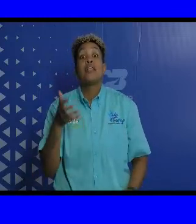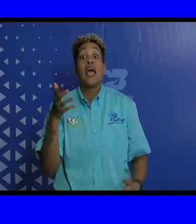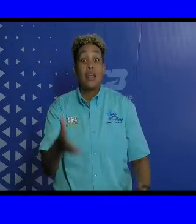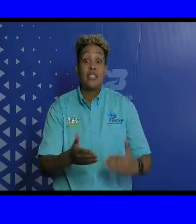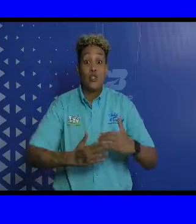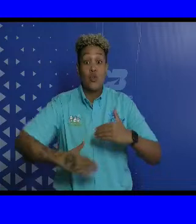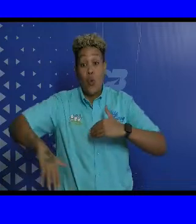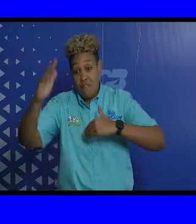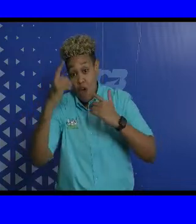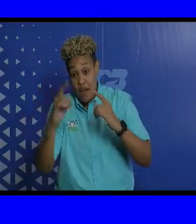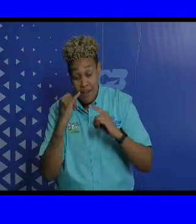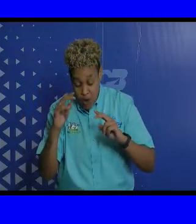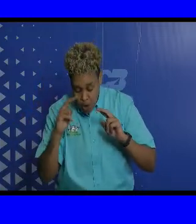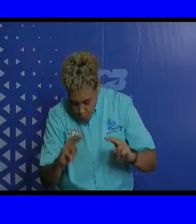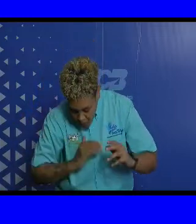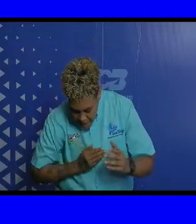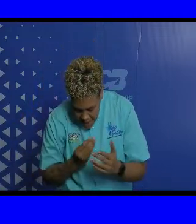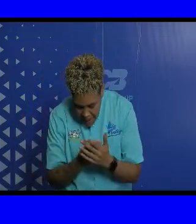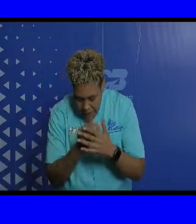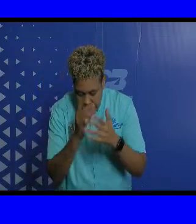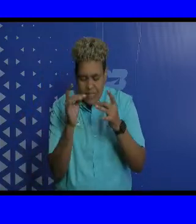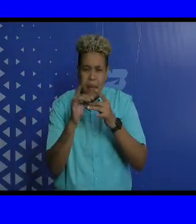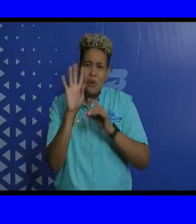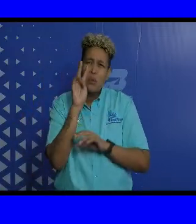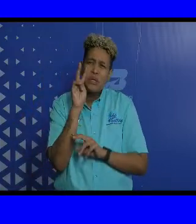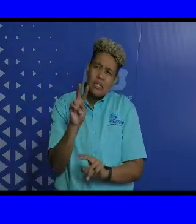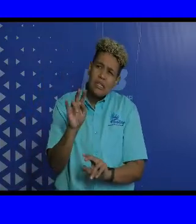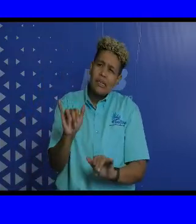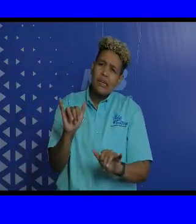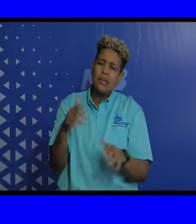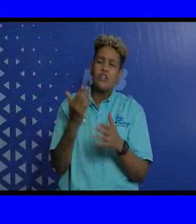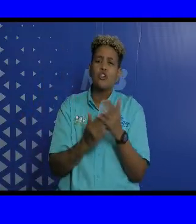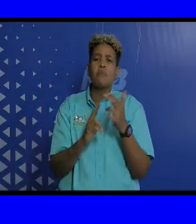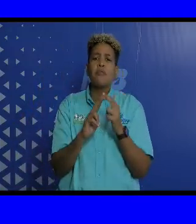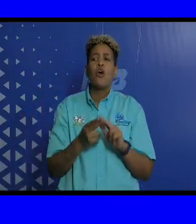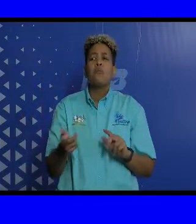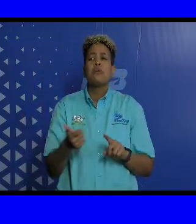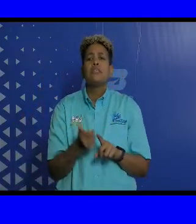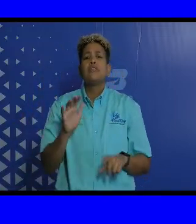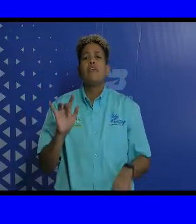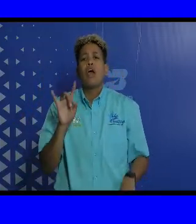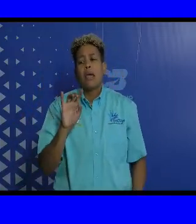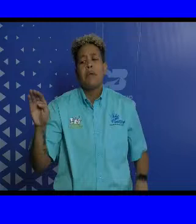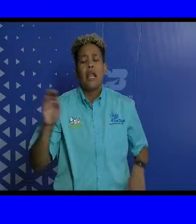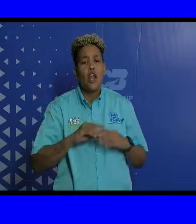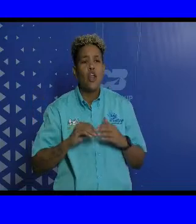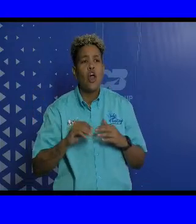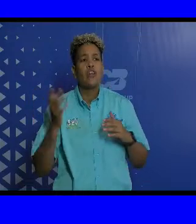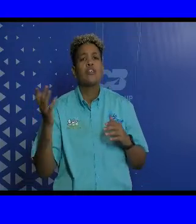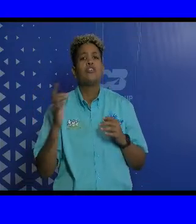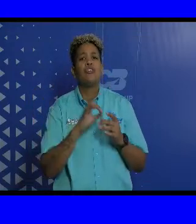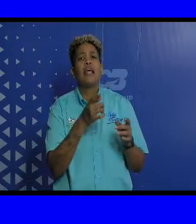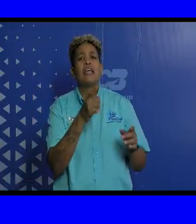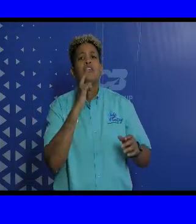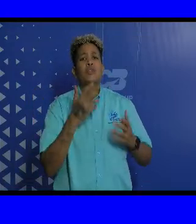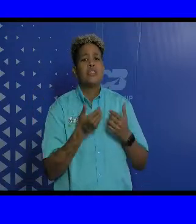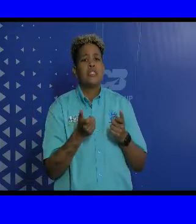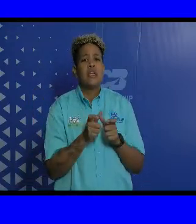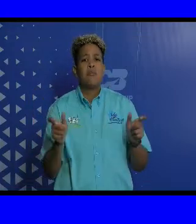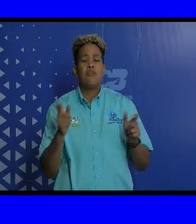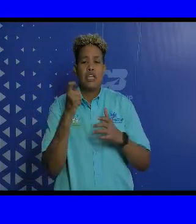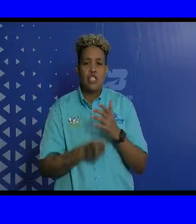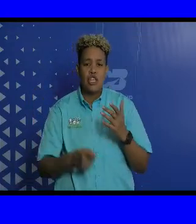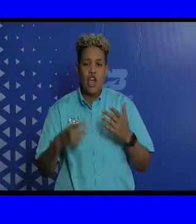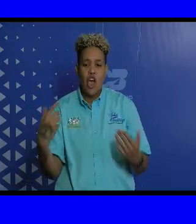going forward. If you look at our financial statements, you'll see some numbers of about $8 billion on separation